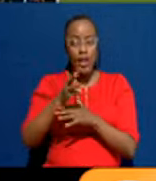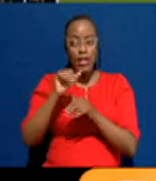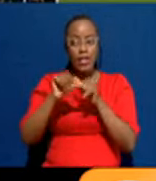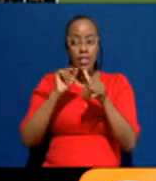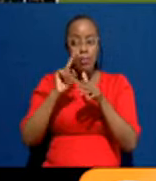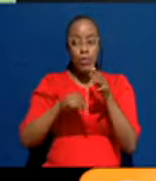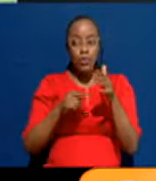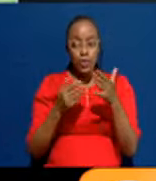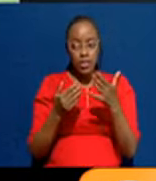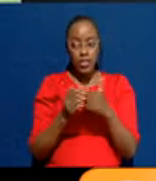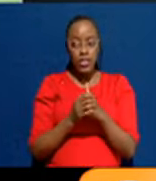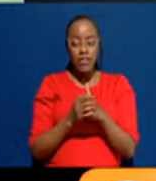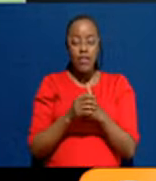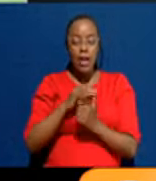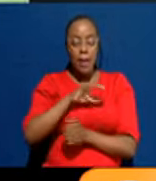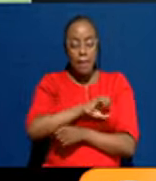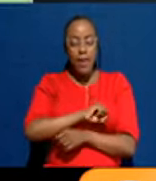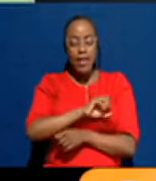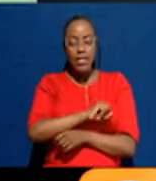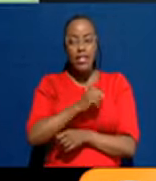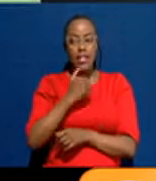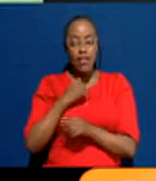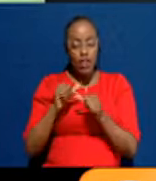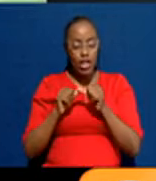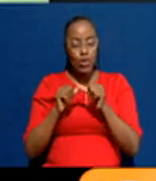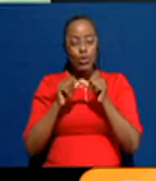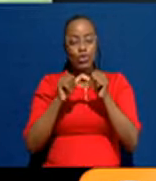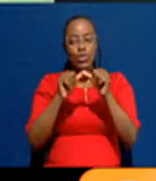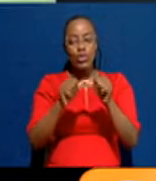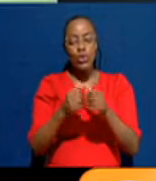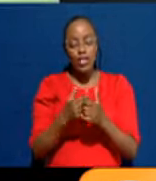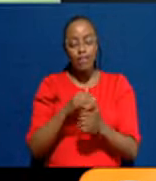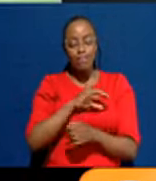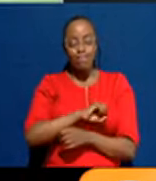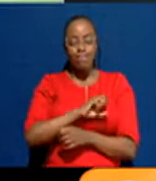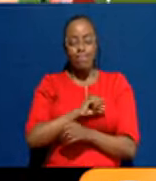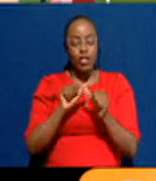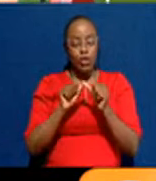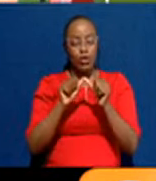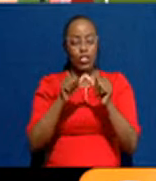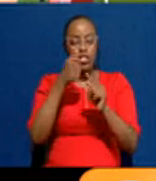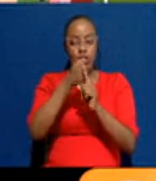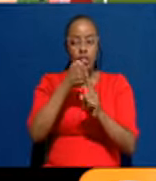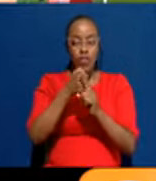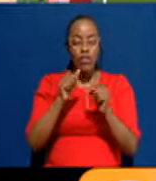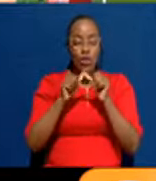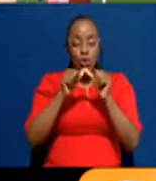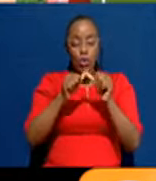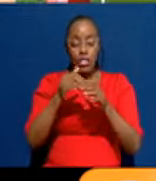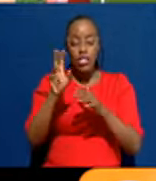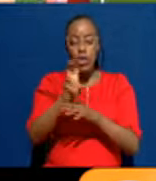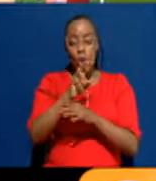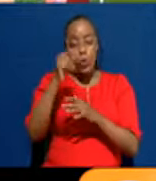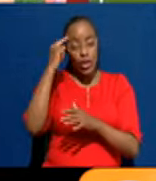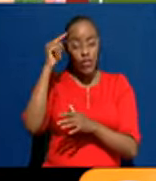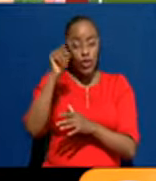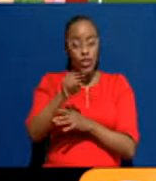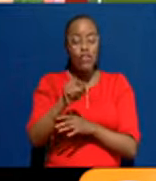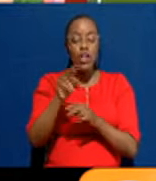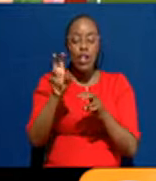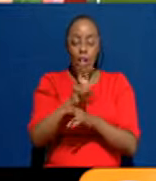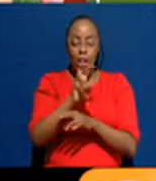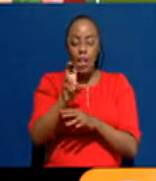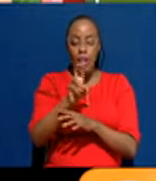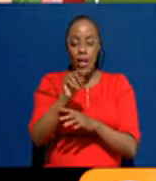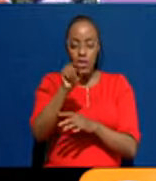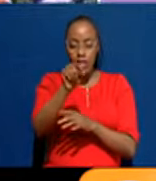about being patient and keep going. Yeah. Absolutely. Yeah. And we're going to keep looking out for you, Faith. Thank you. Keep looking out